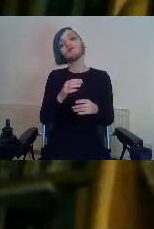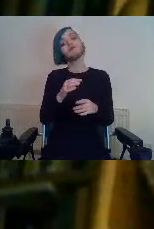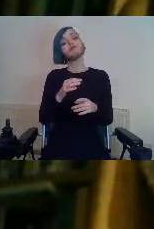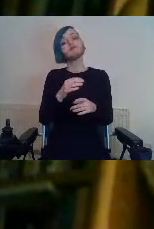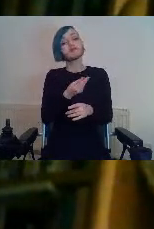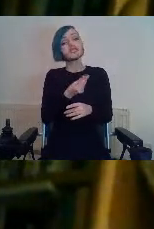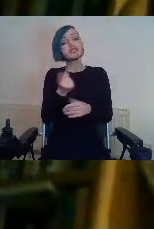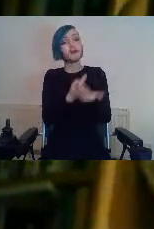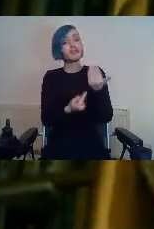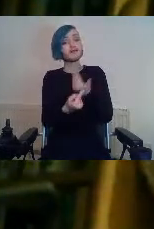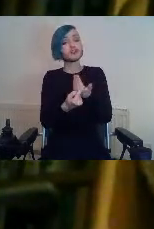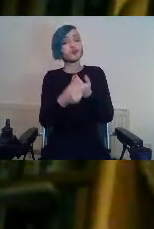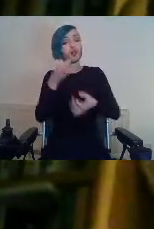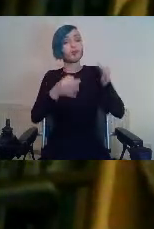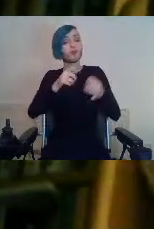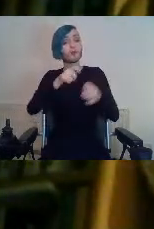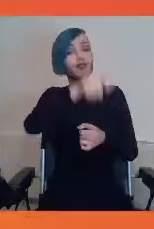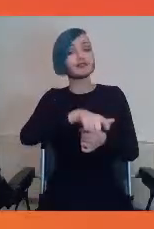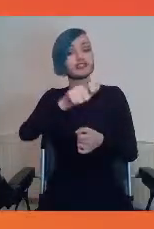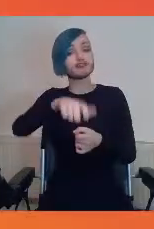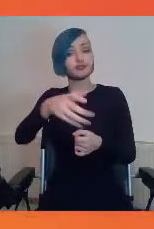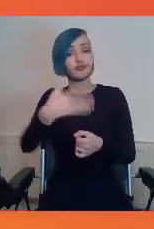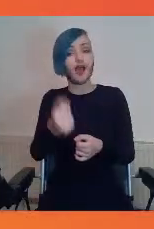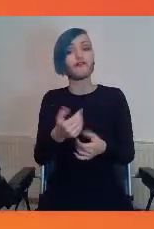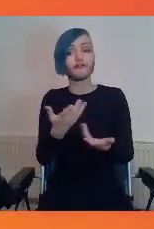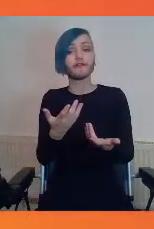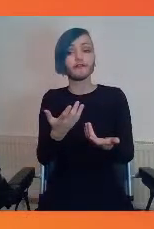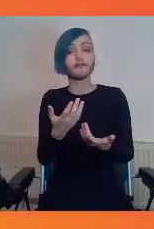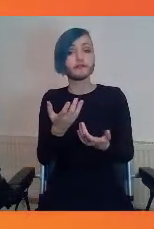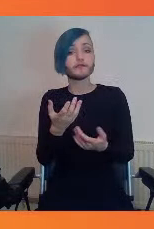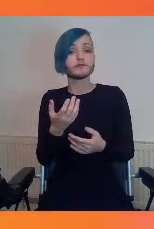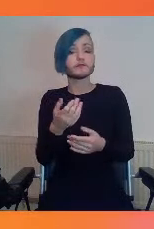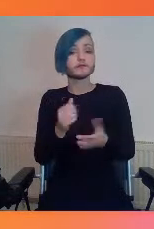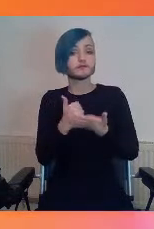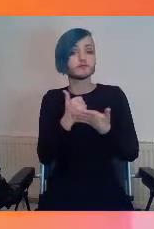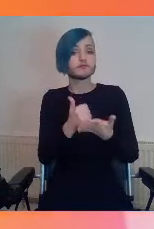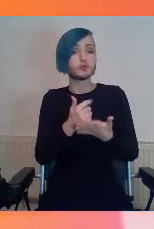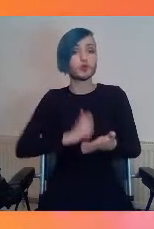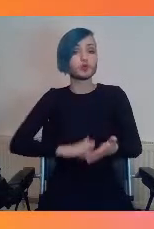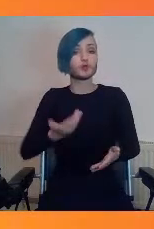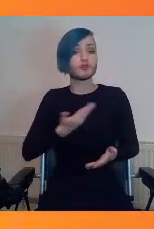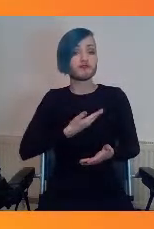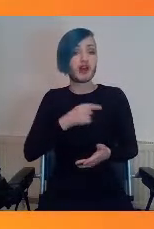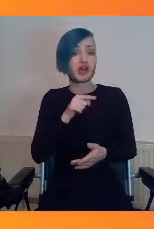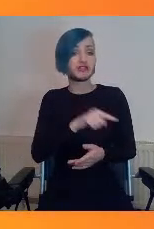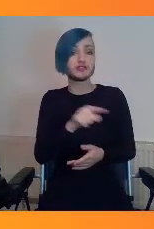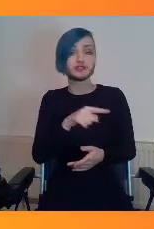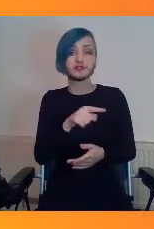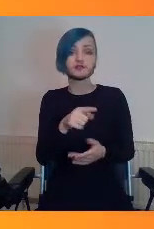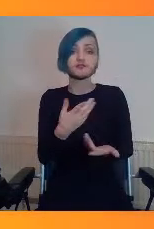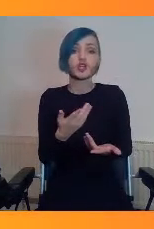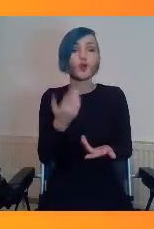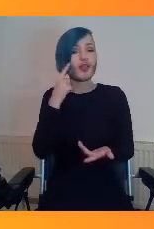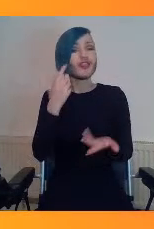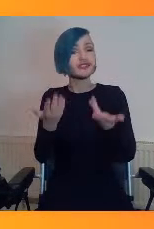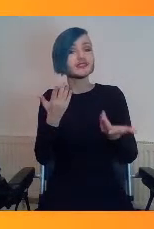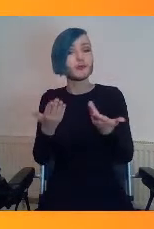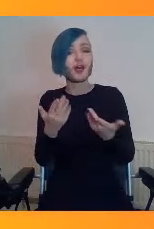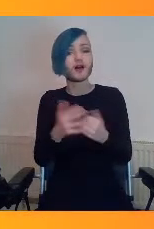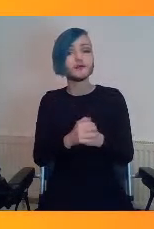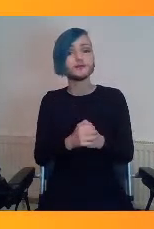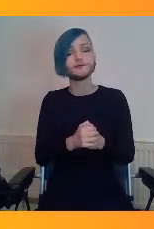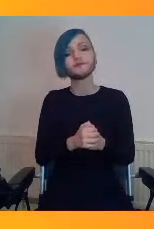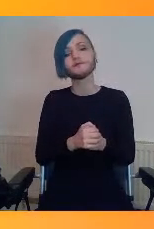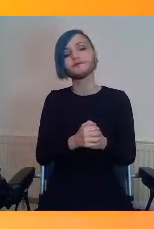supporting human rights. So the situation is, I think, a bit similar. What is different